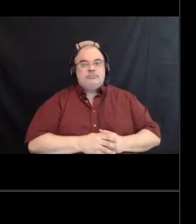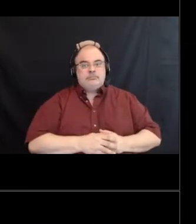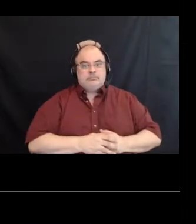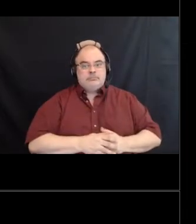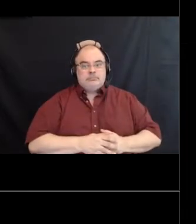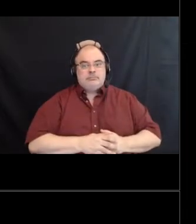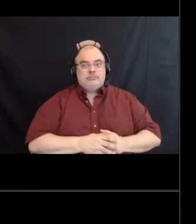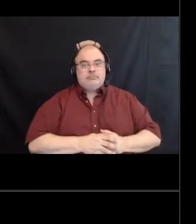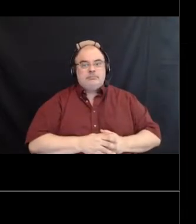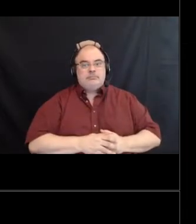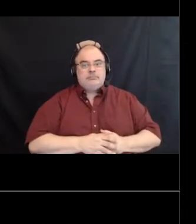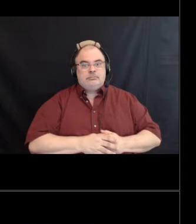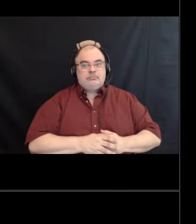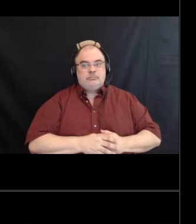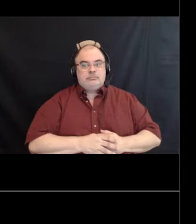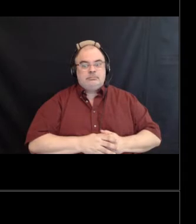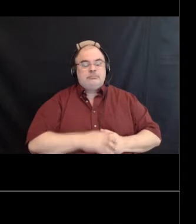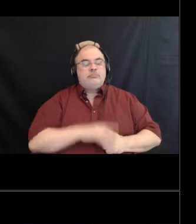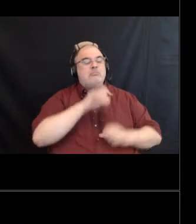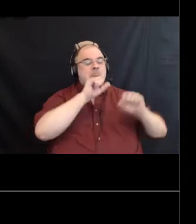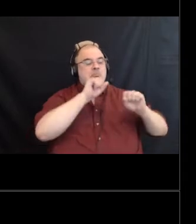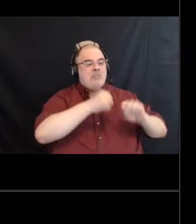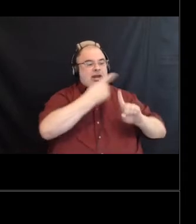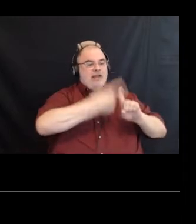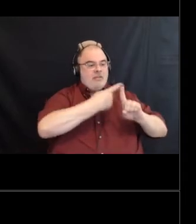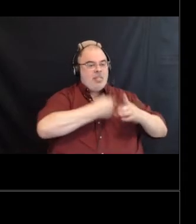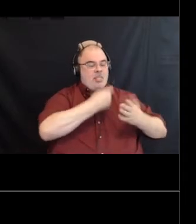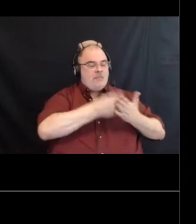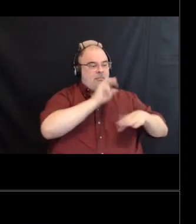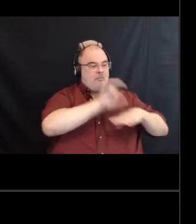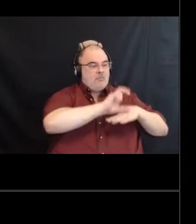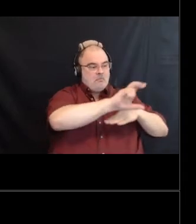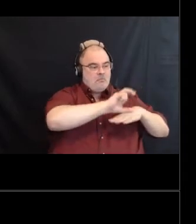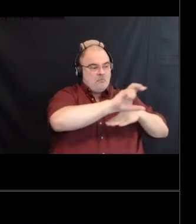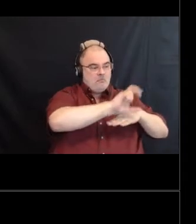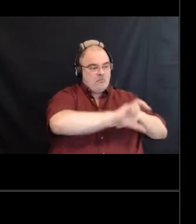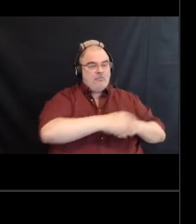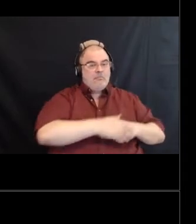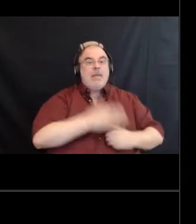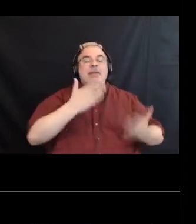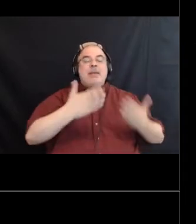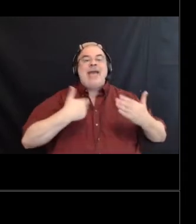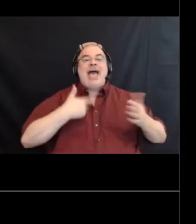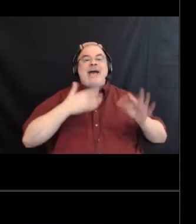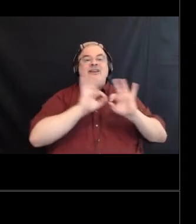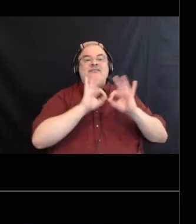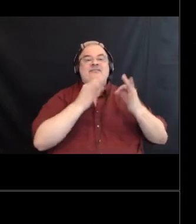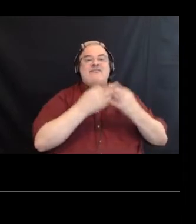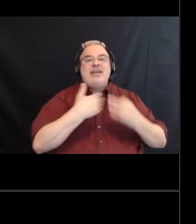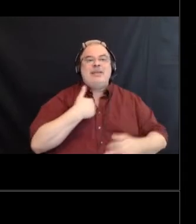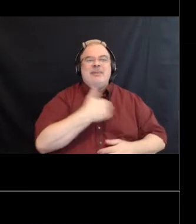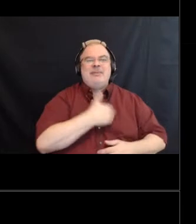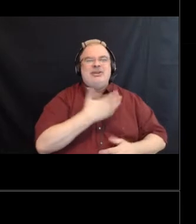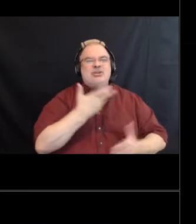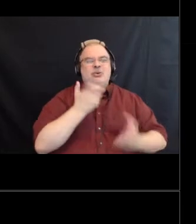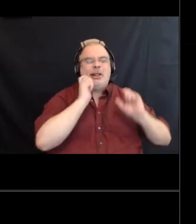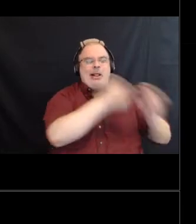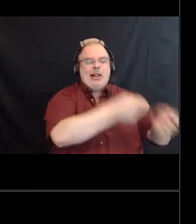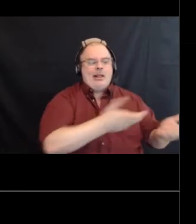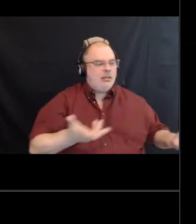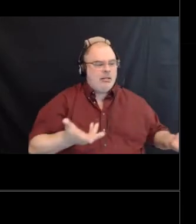hopefully you can do that by putting money in an Able account. Or maybe people have family members that want to assist them but don't want to just give them gifts. They want to actually give